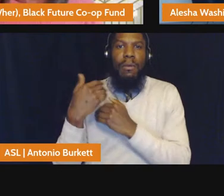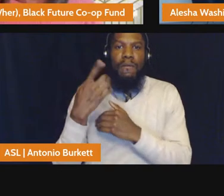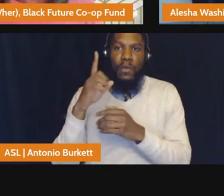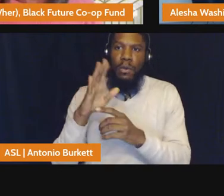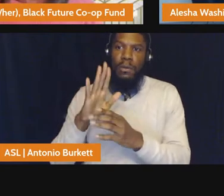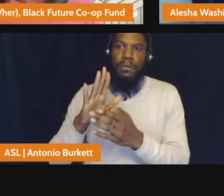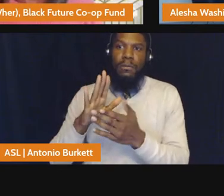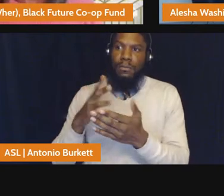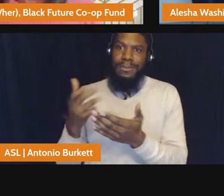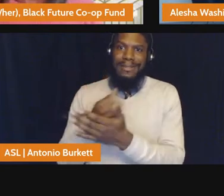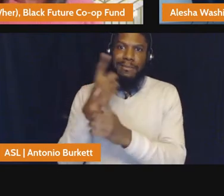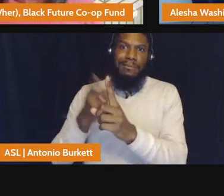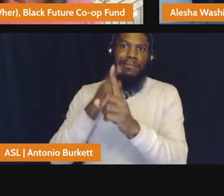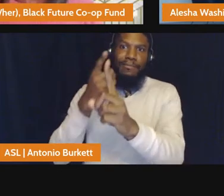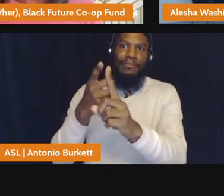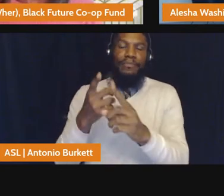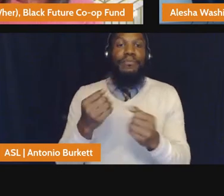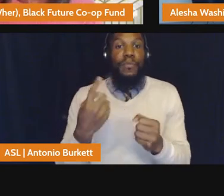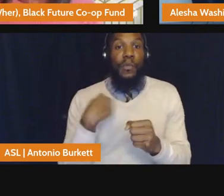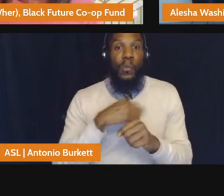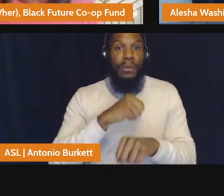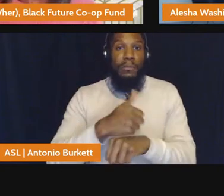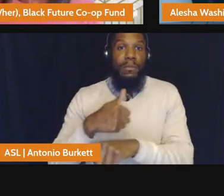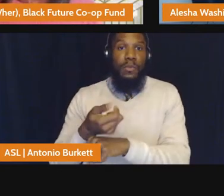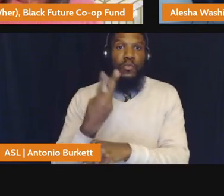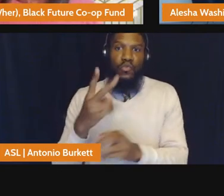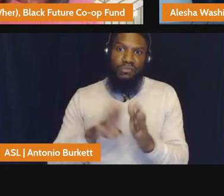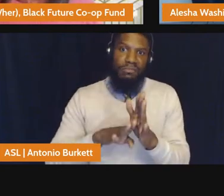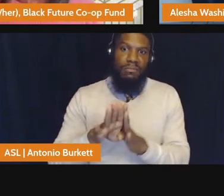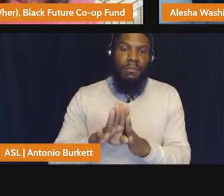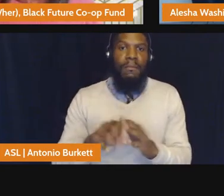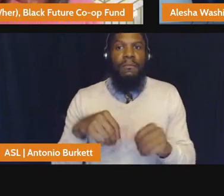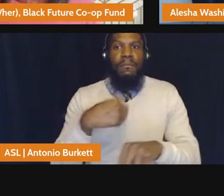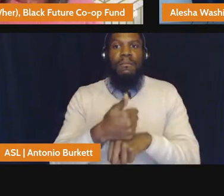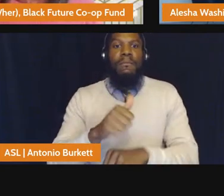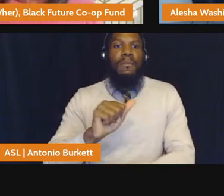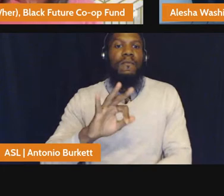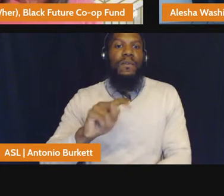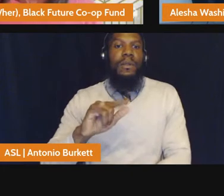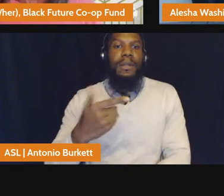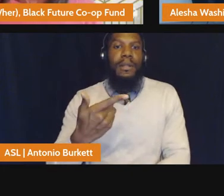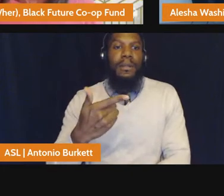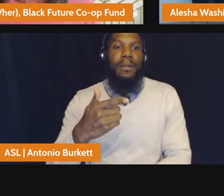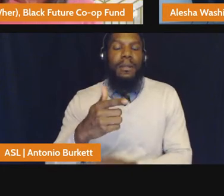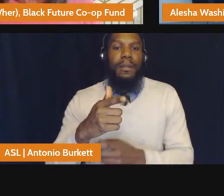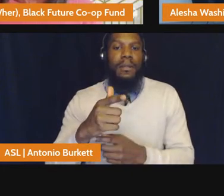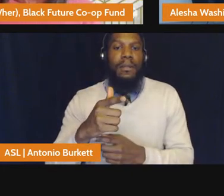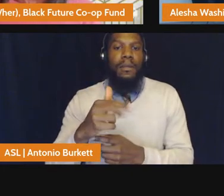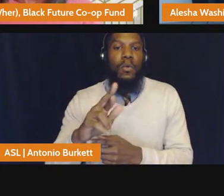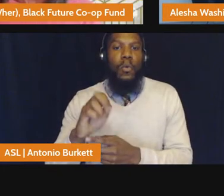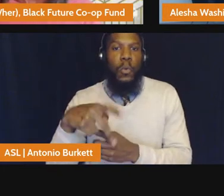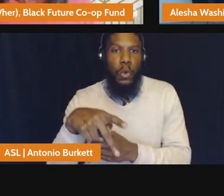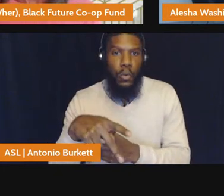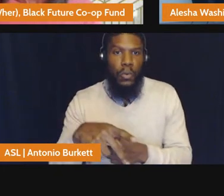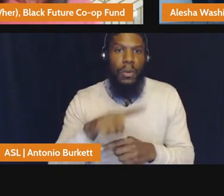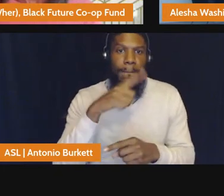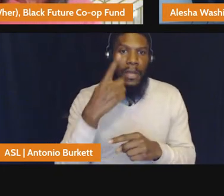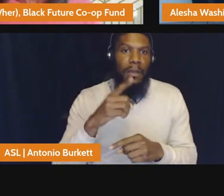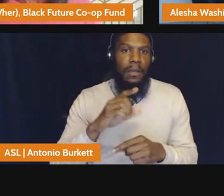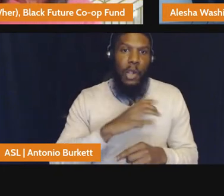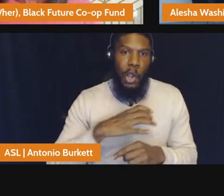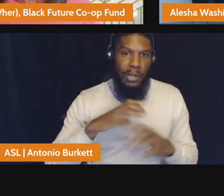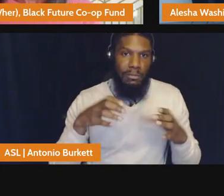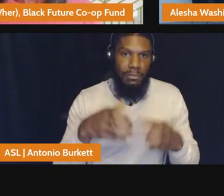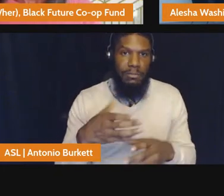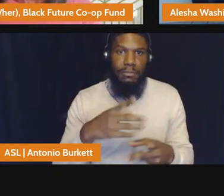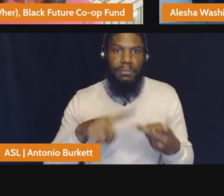of emerging affinity groups, our Black Staff Caucus and then our collective, which is focused on a broader community of folks here, which I